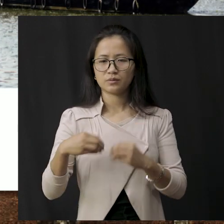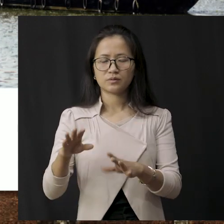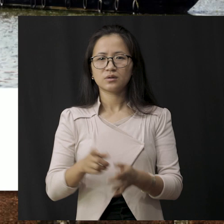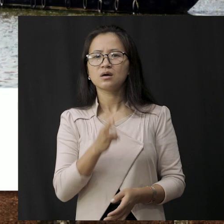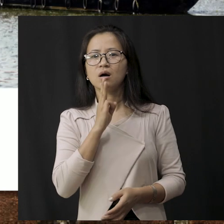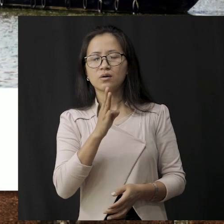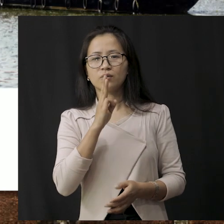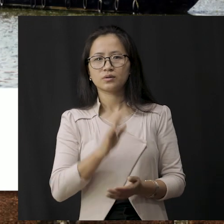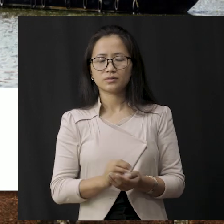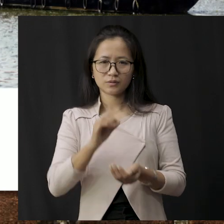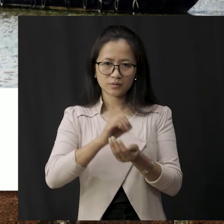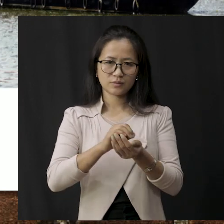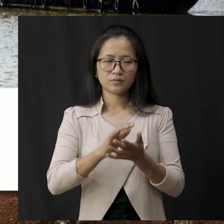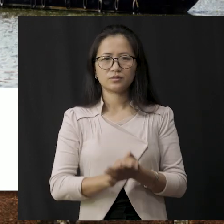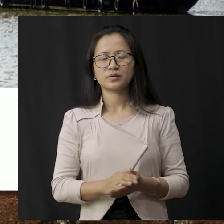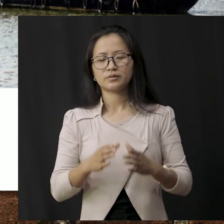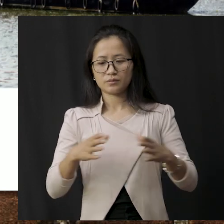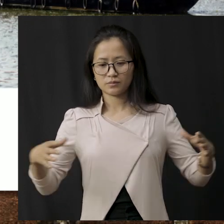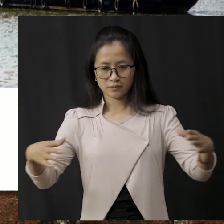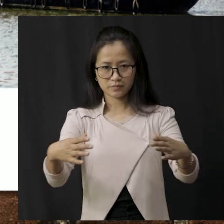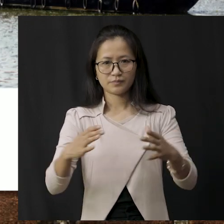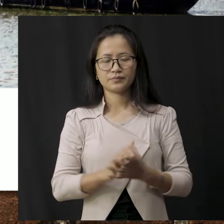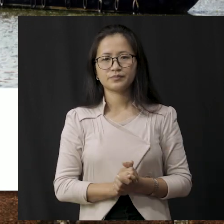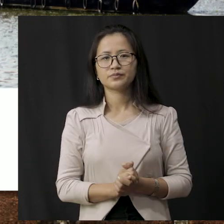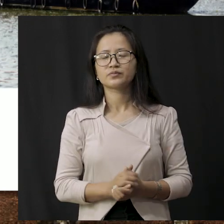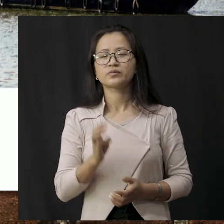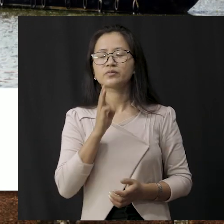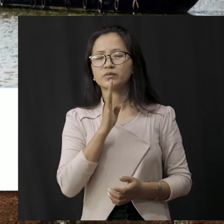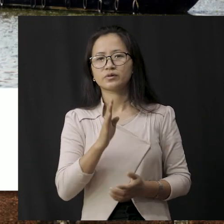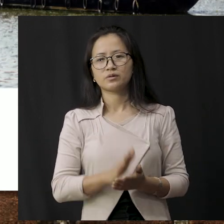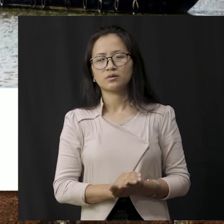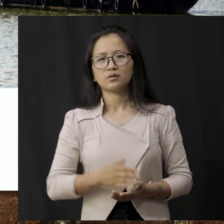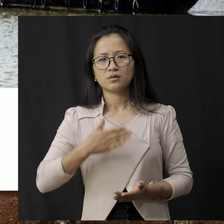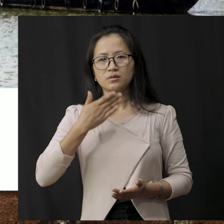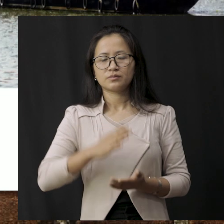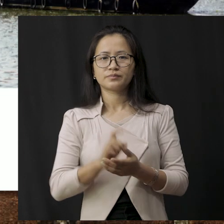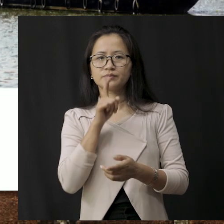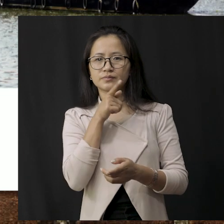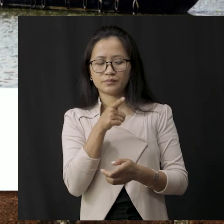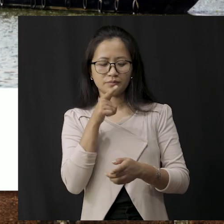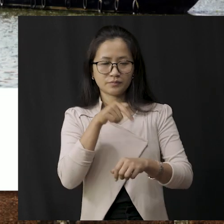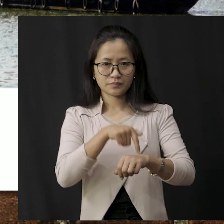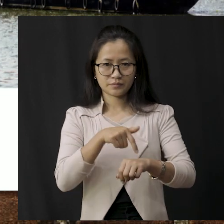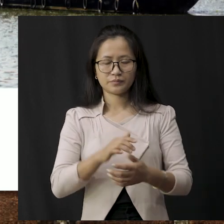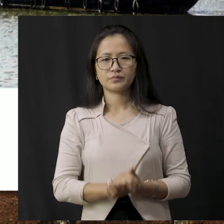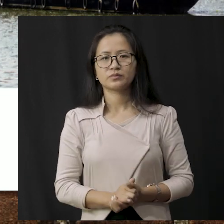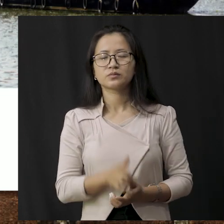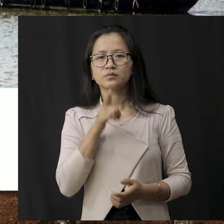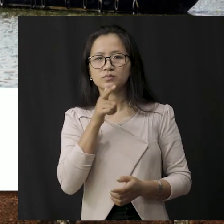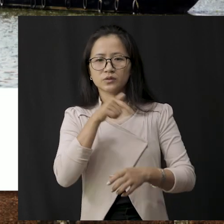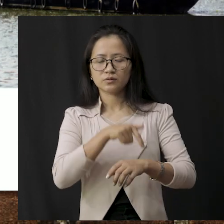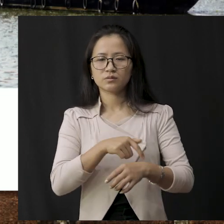any water stagnant at the drain because it will breed mosquito. And